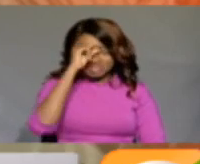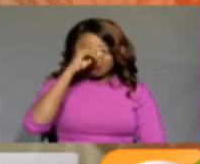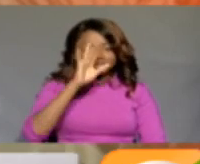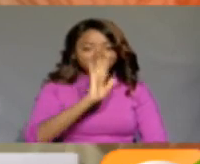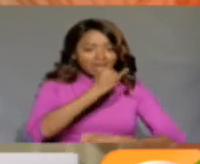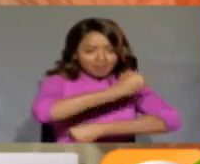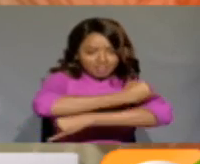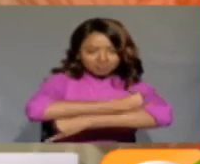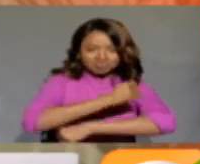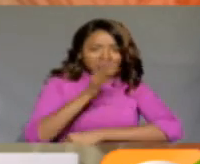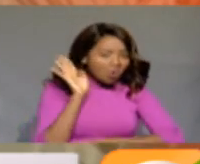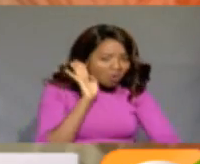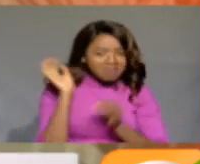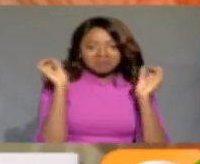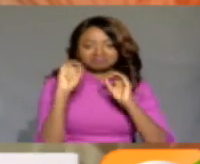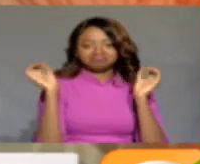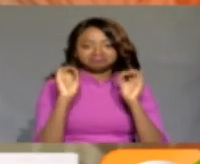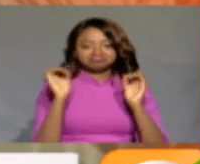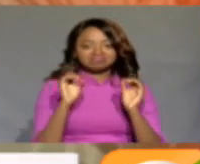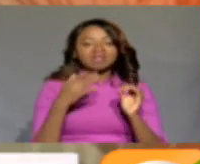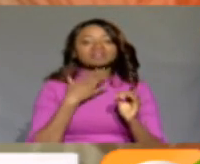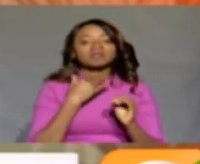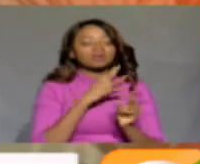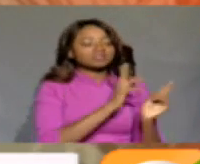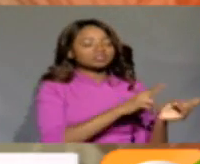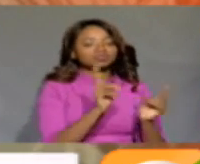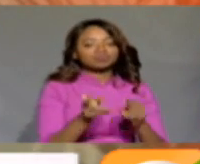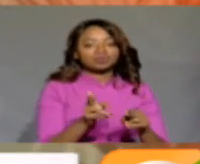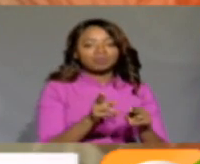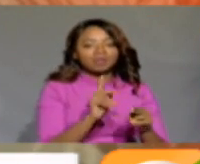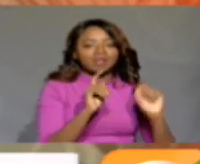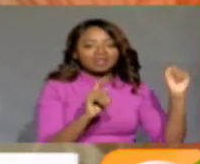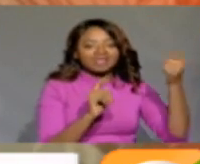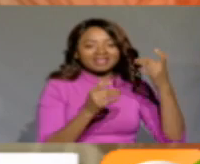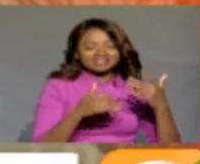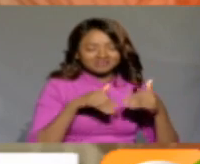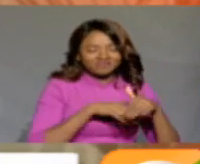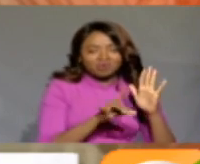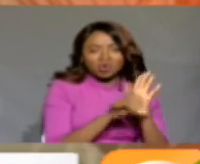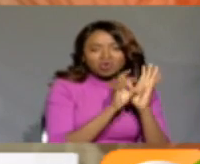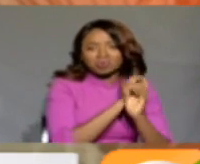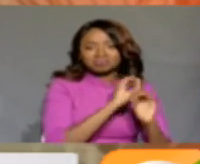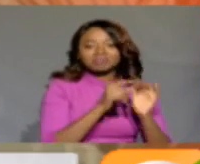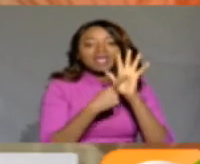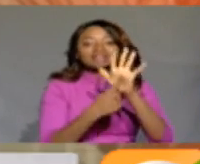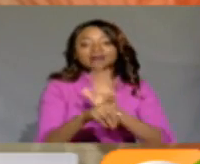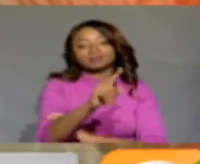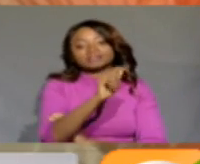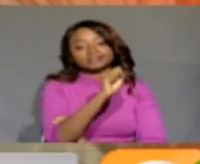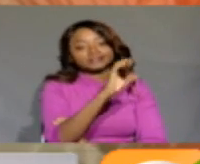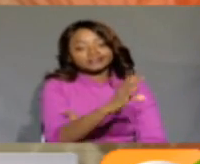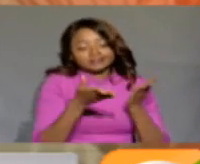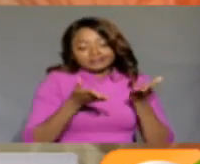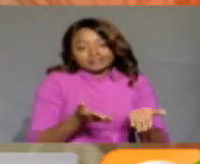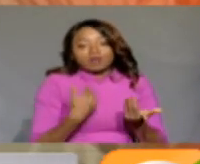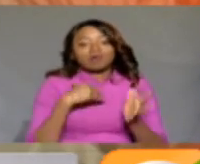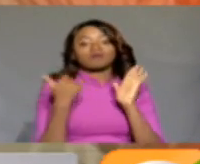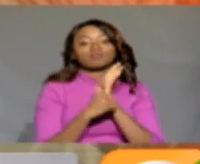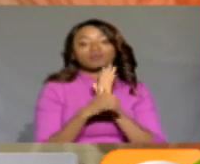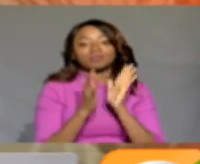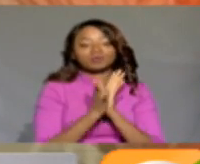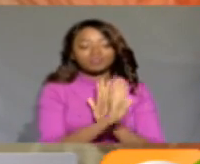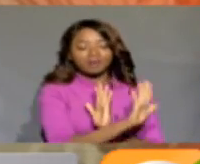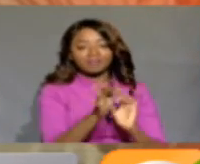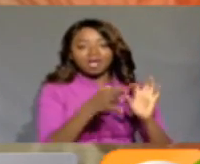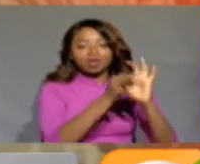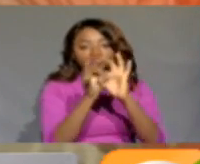institutions fail to obey court orders, they lead other ordinary Kenyans of lawlessness, like the TAC currently with their